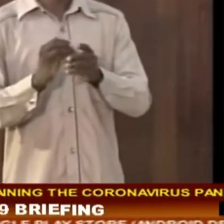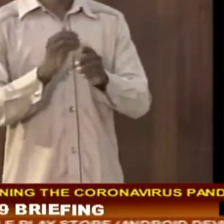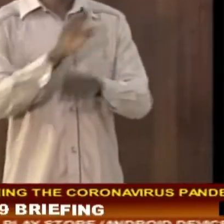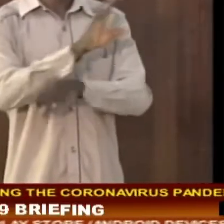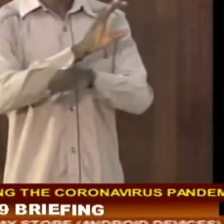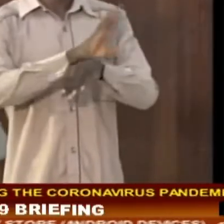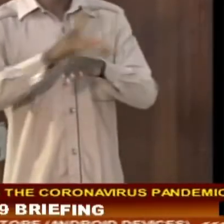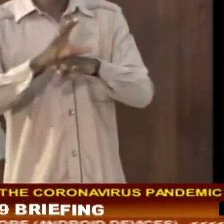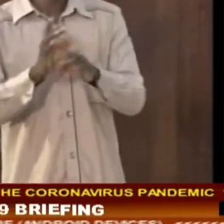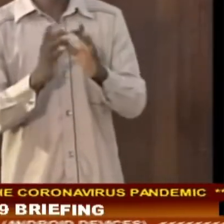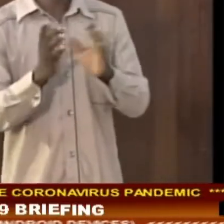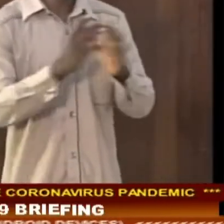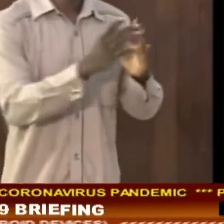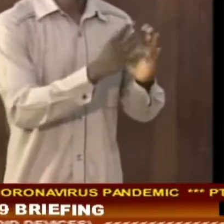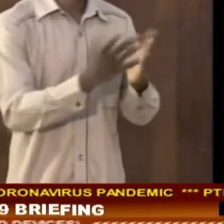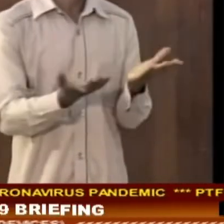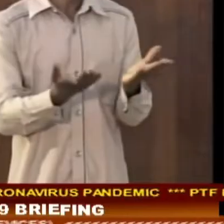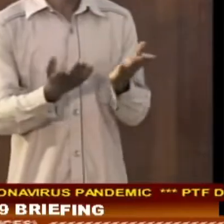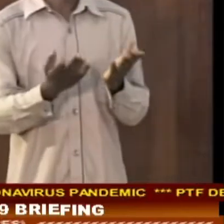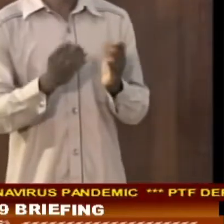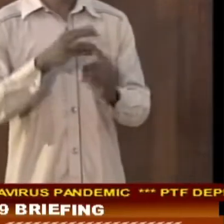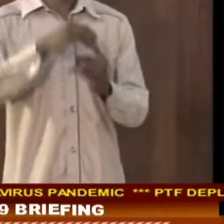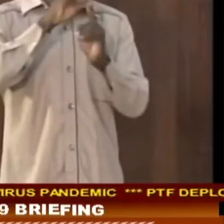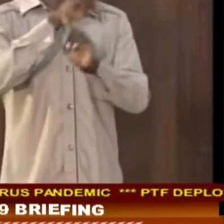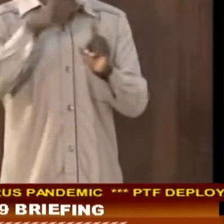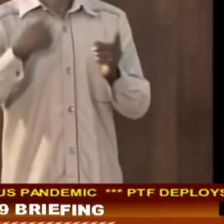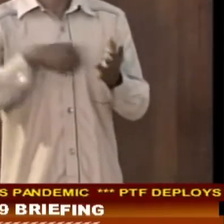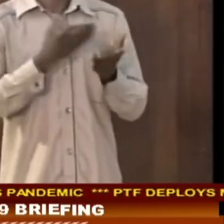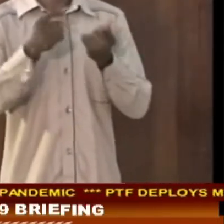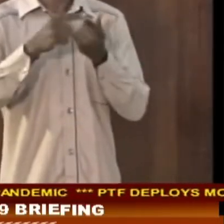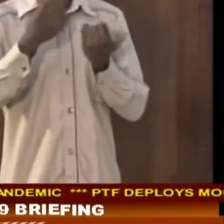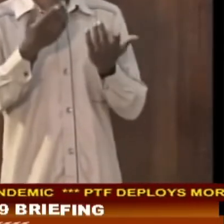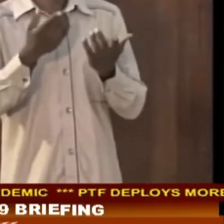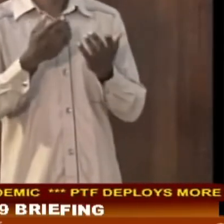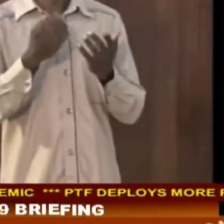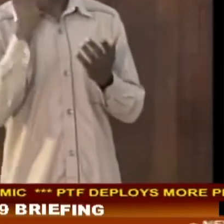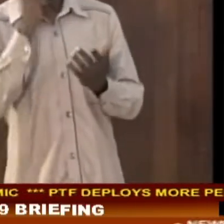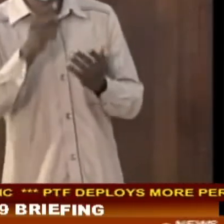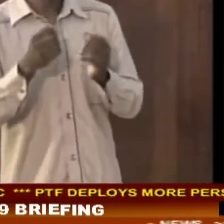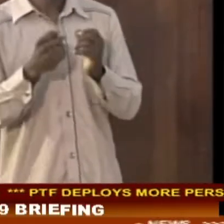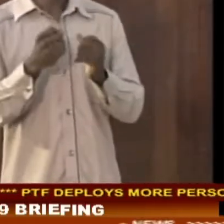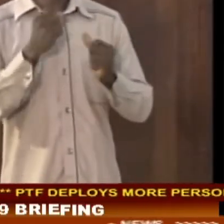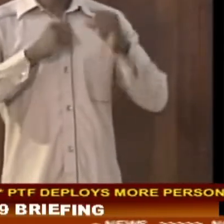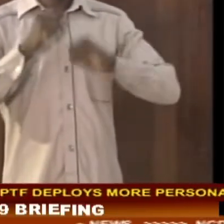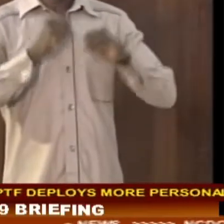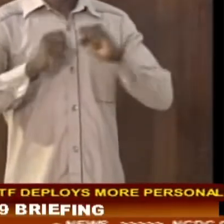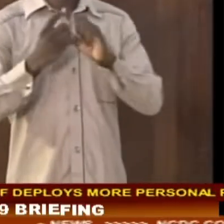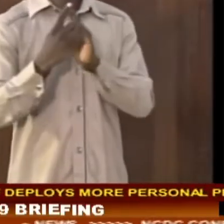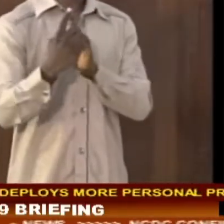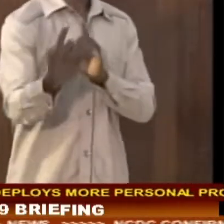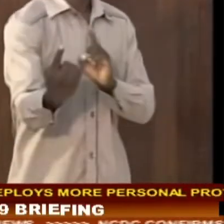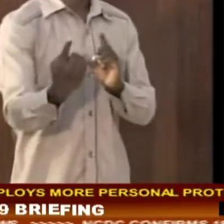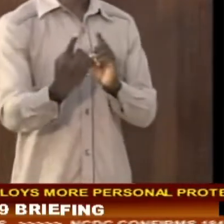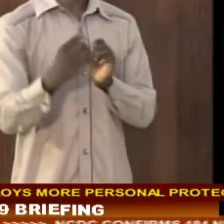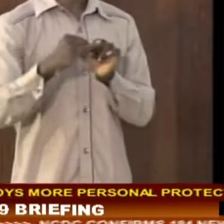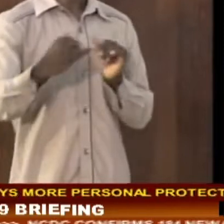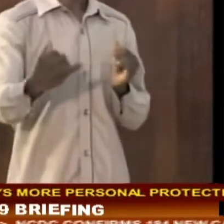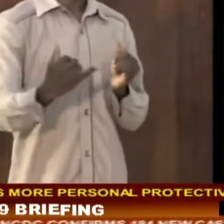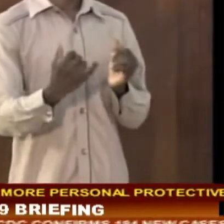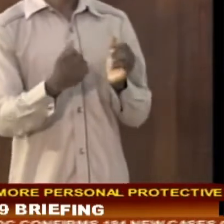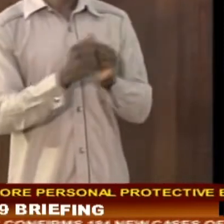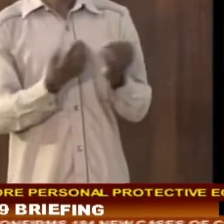especially when want to observe issues of social distancing and abide with the